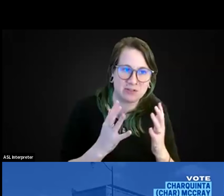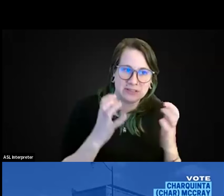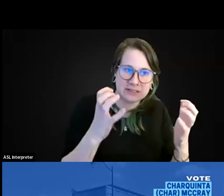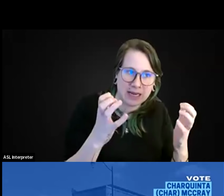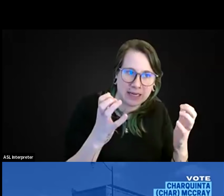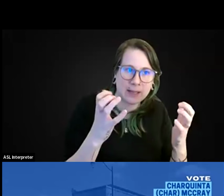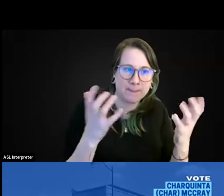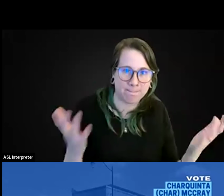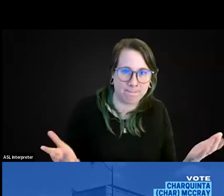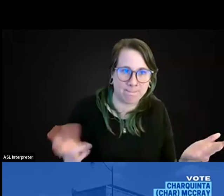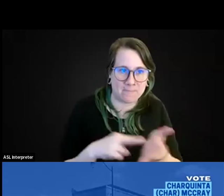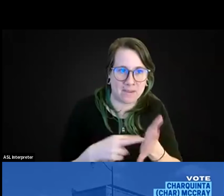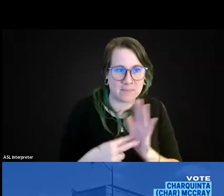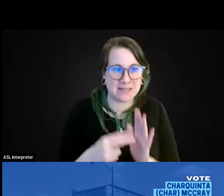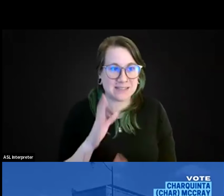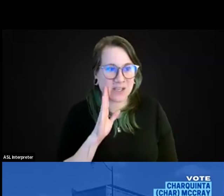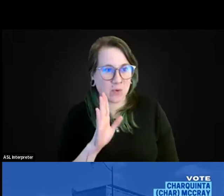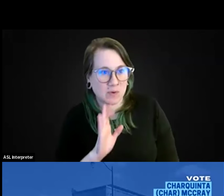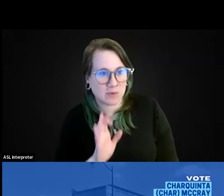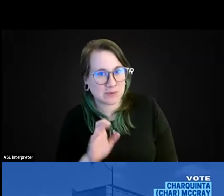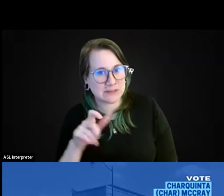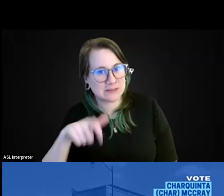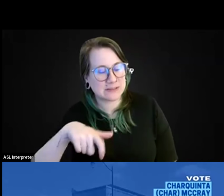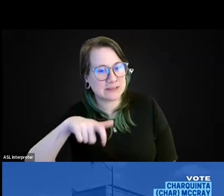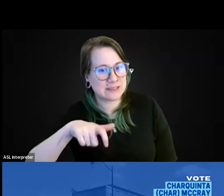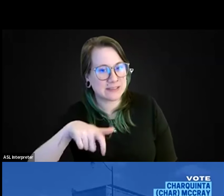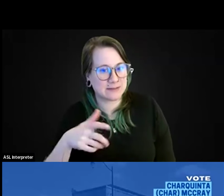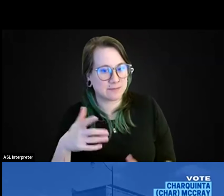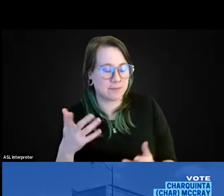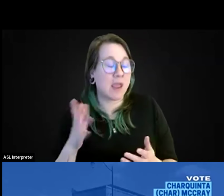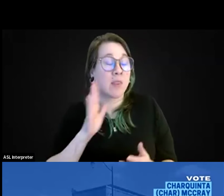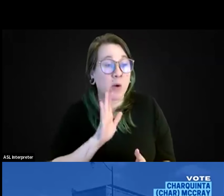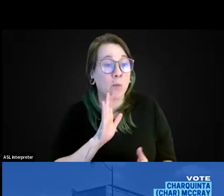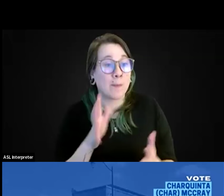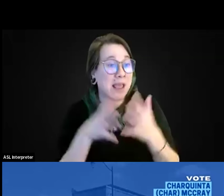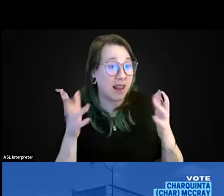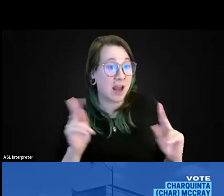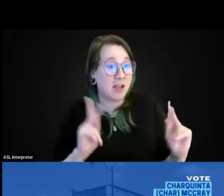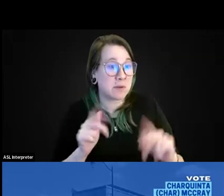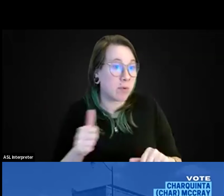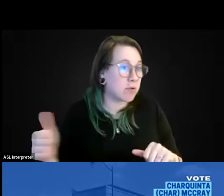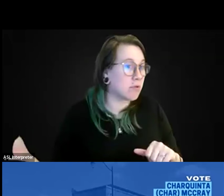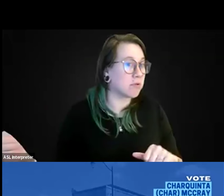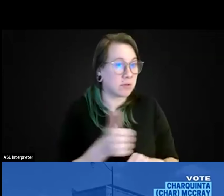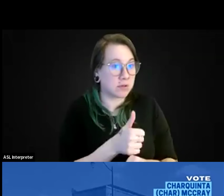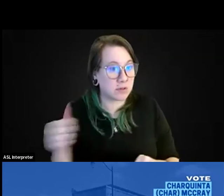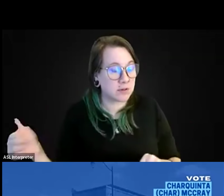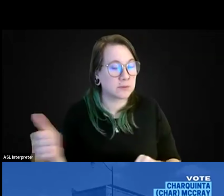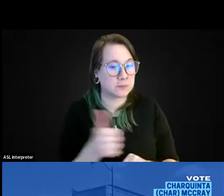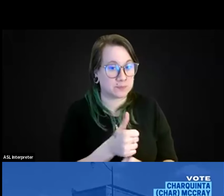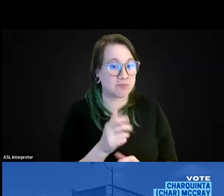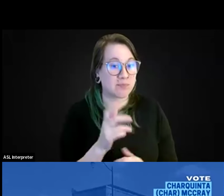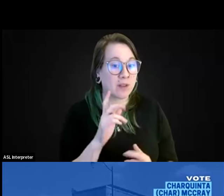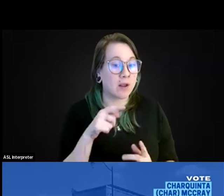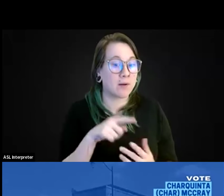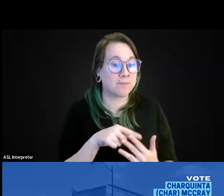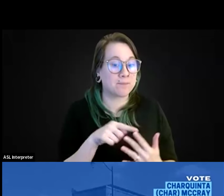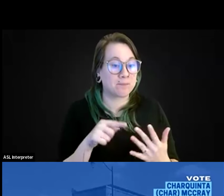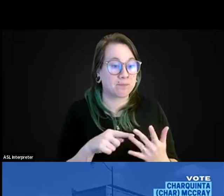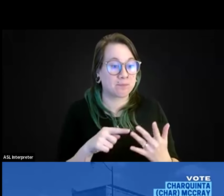stadium, there will need to be a fair amount of people coming to and fro. In terms of the affordable